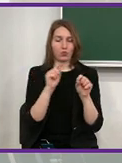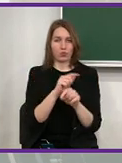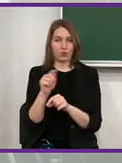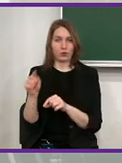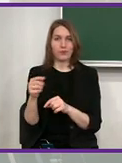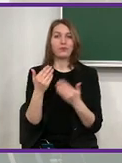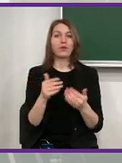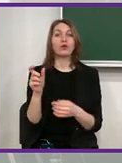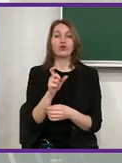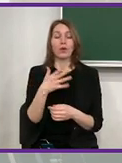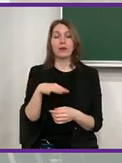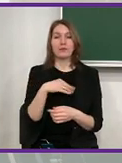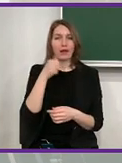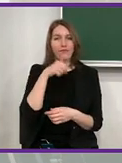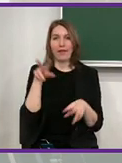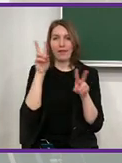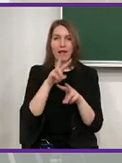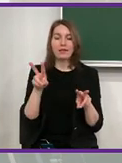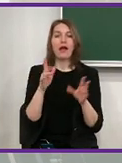large companies.